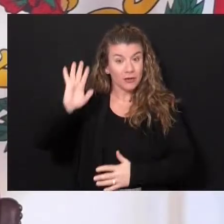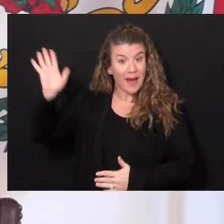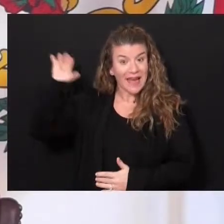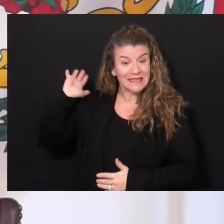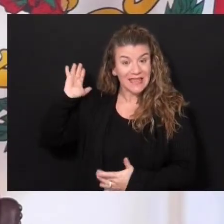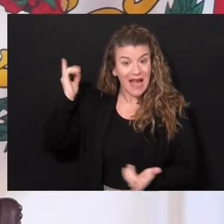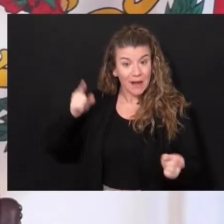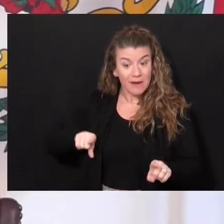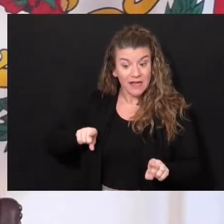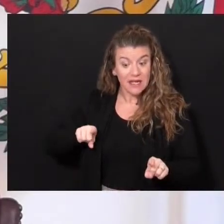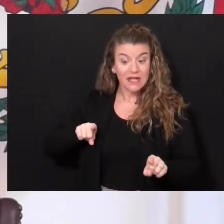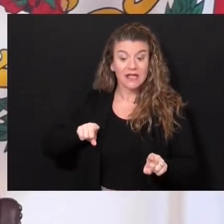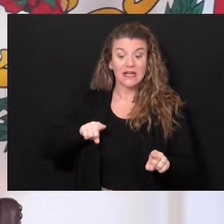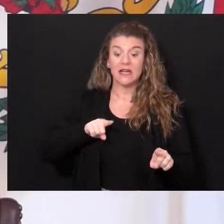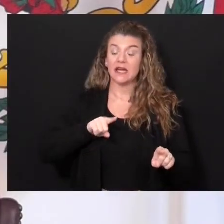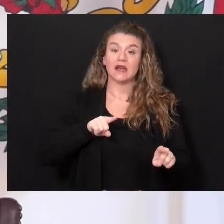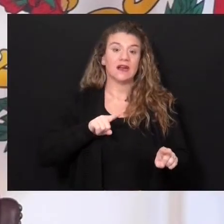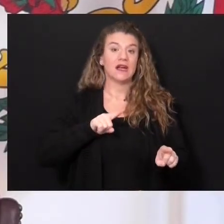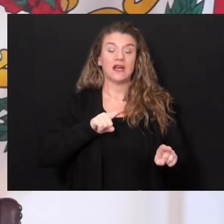it has,